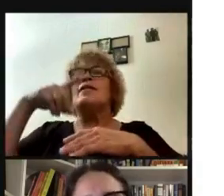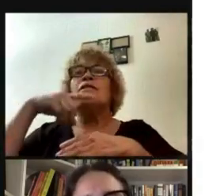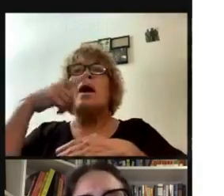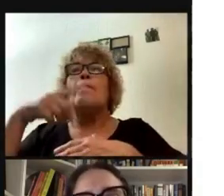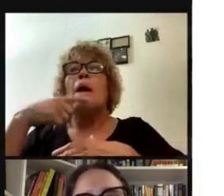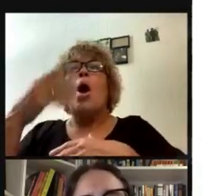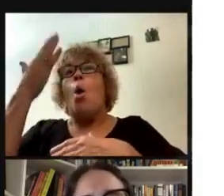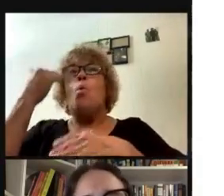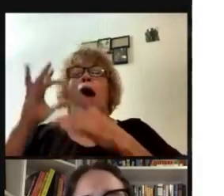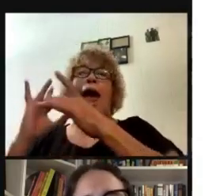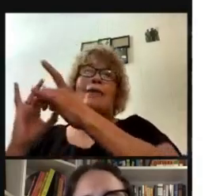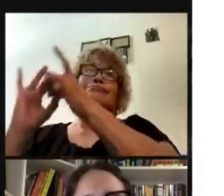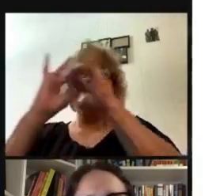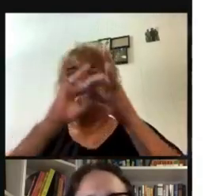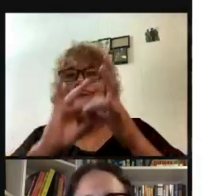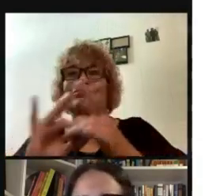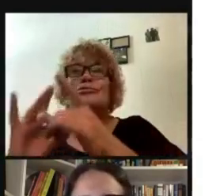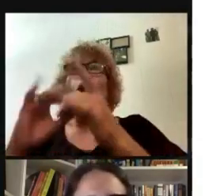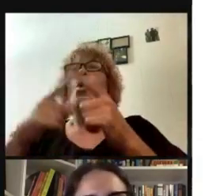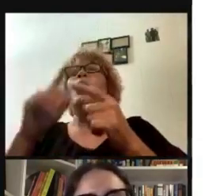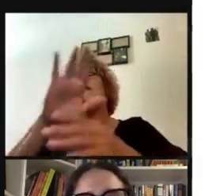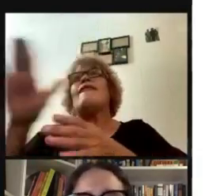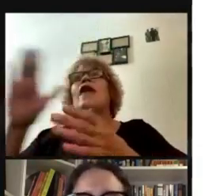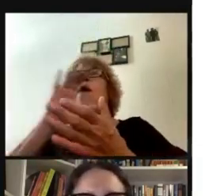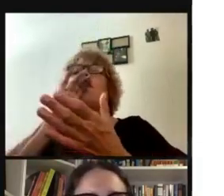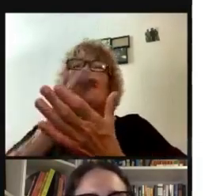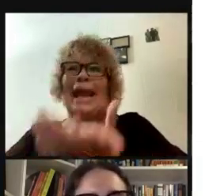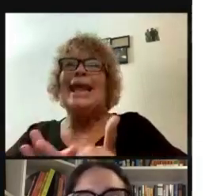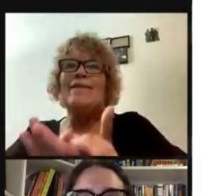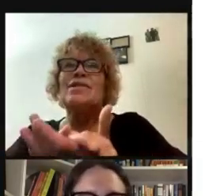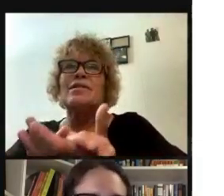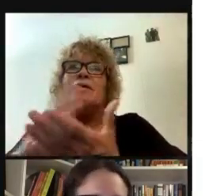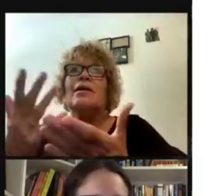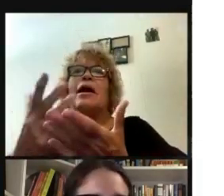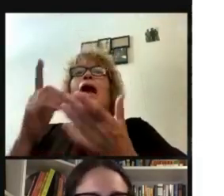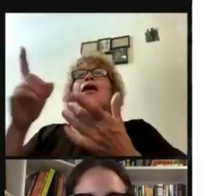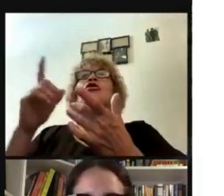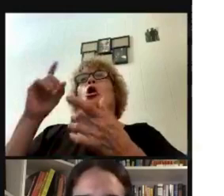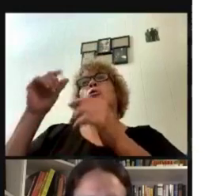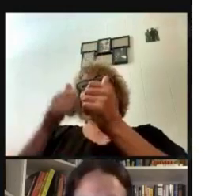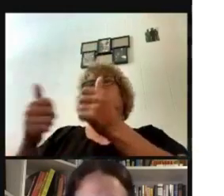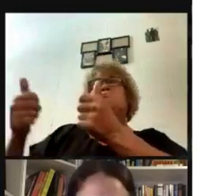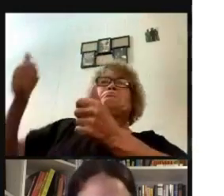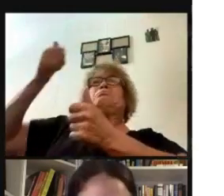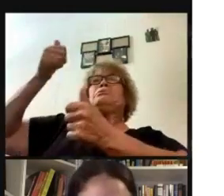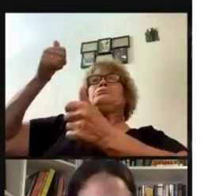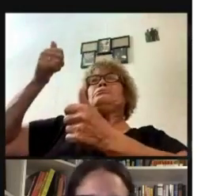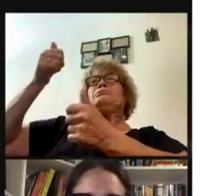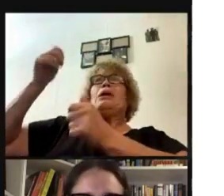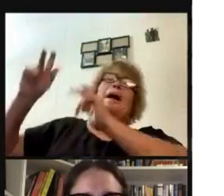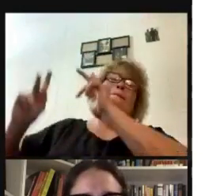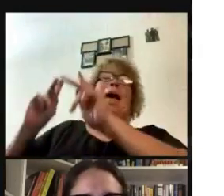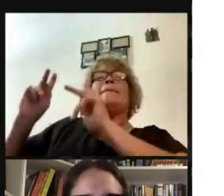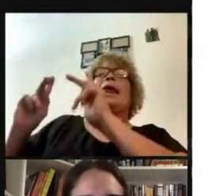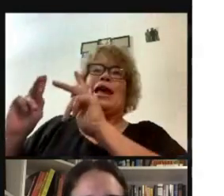it correlated with already existing beliefs, namely that there are inherently superior and inferior populations.